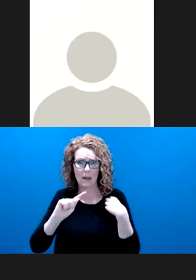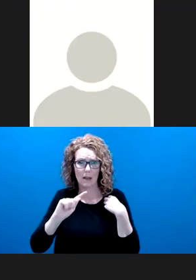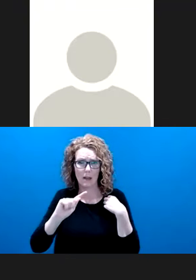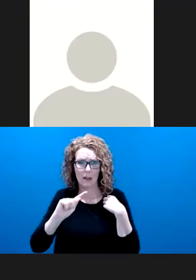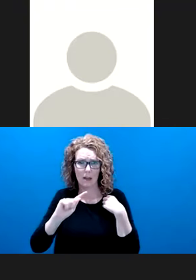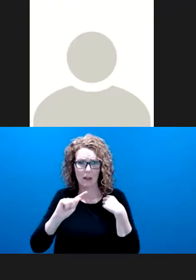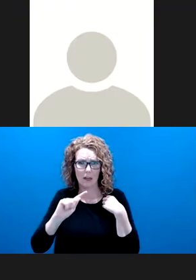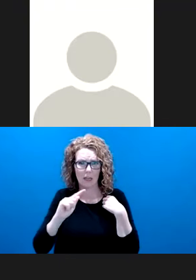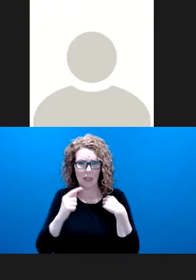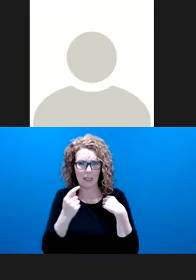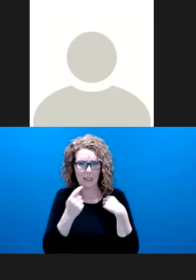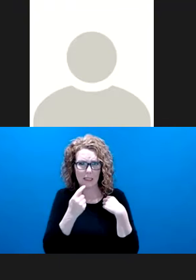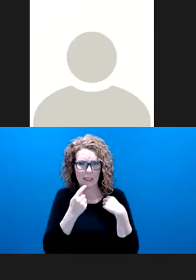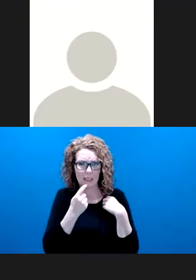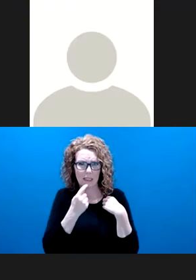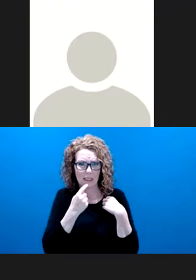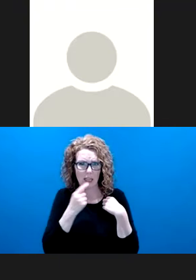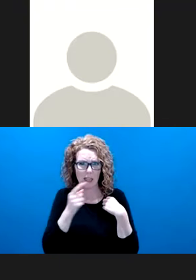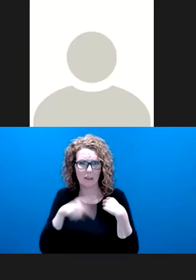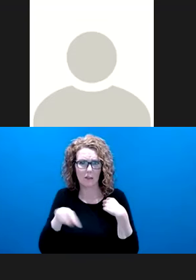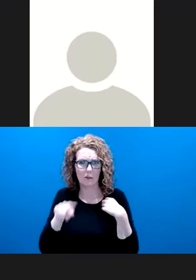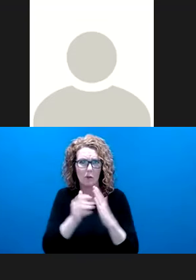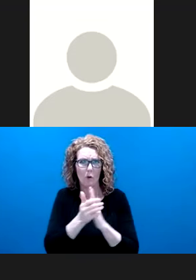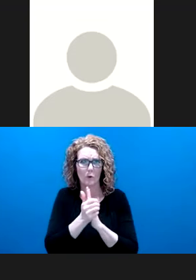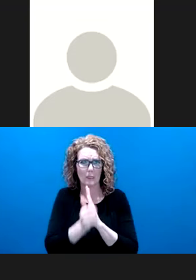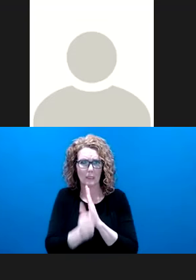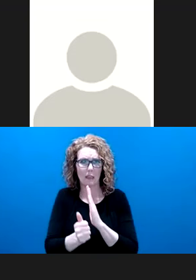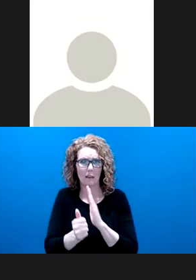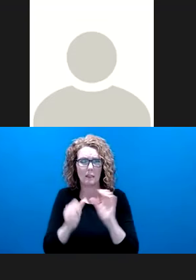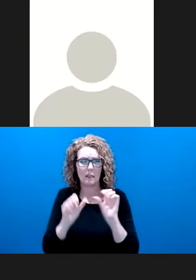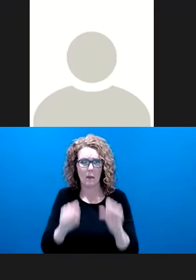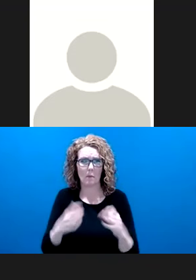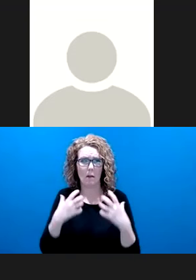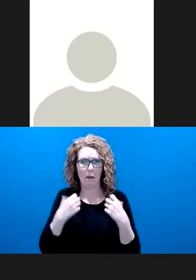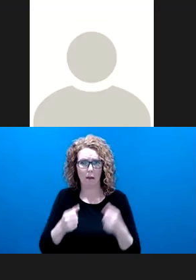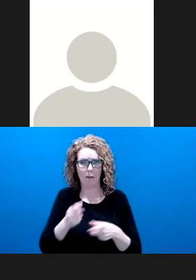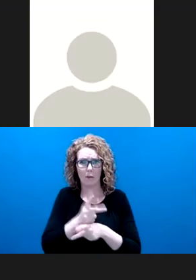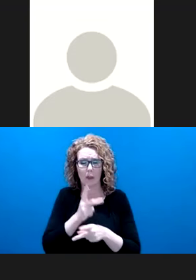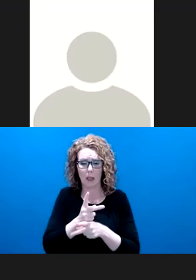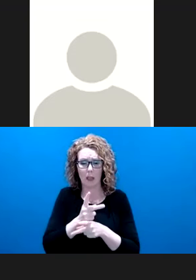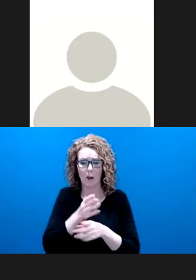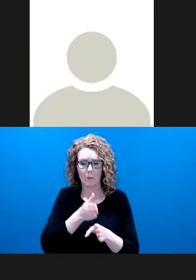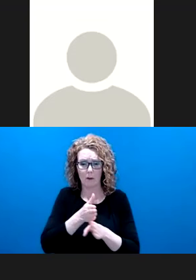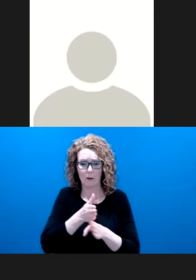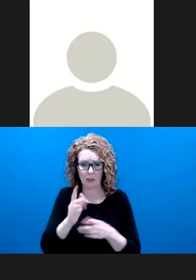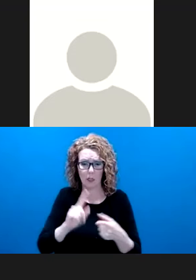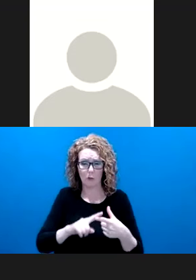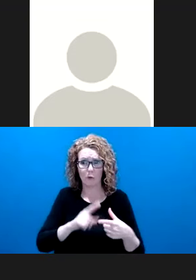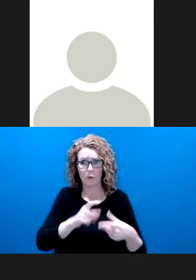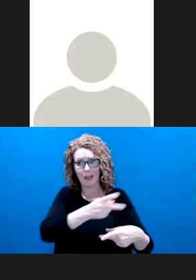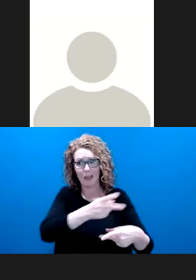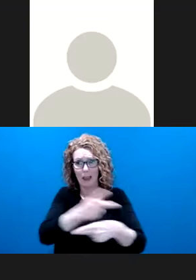longer, it says these skills enable a healthcare professional to act or to care effectively